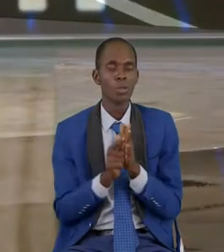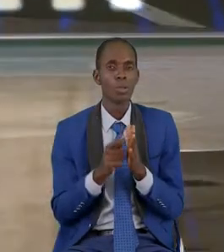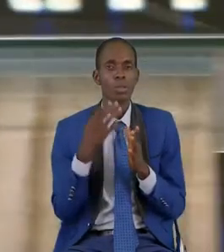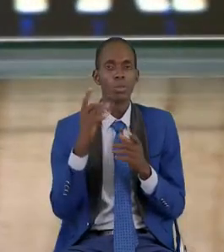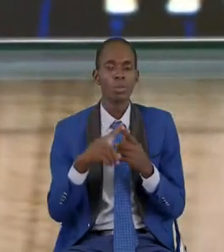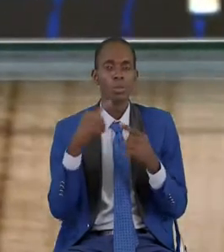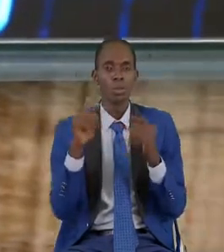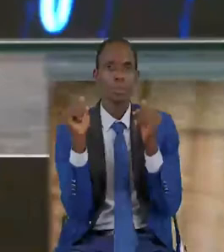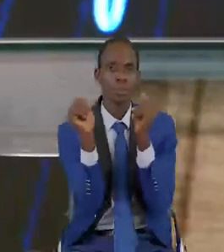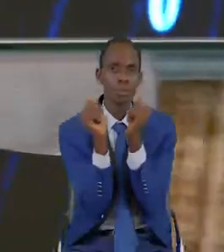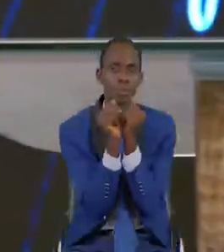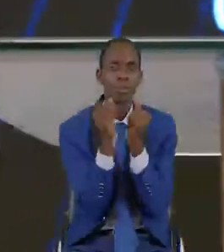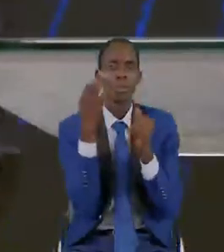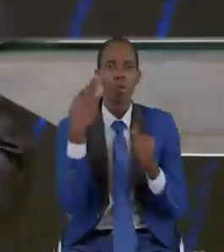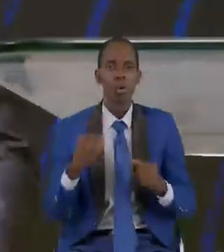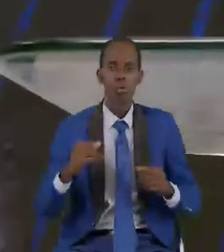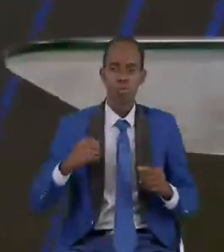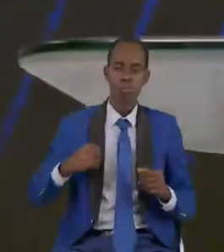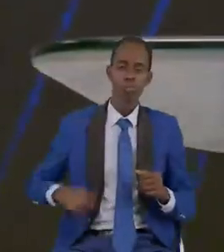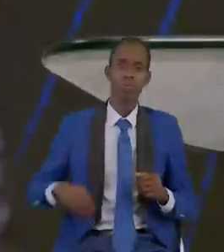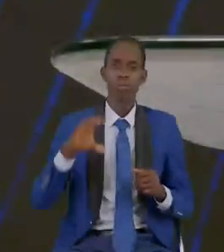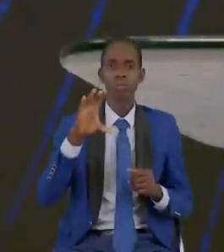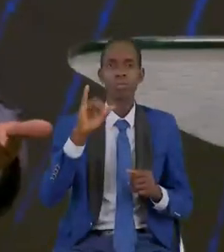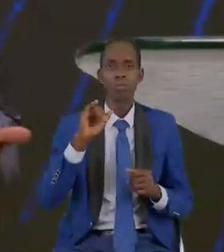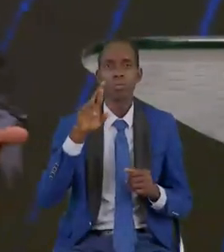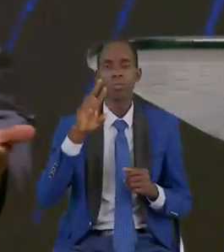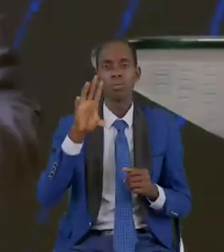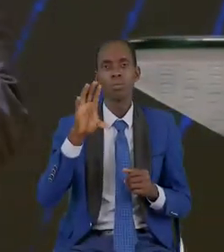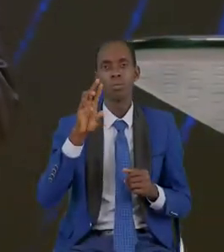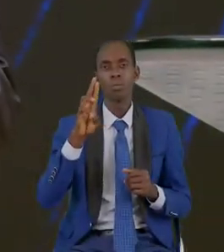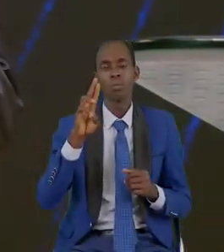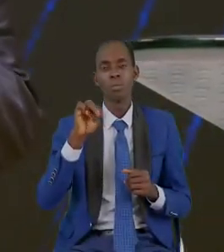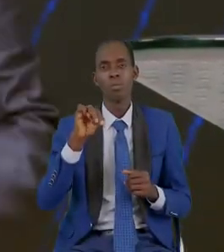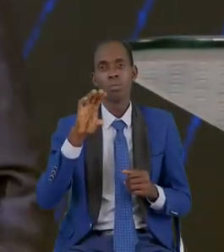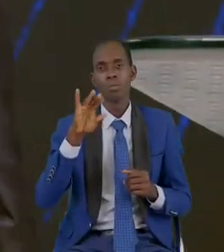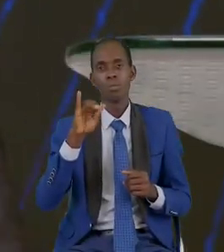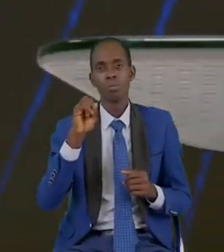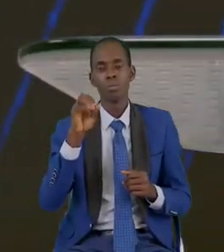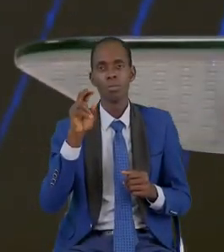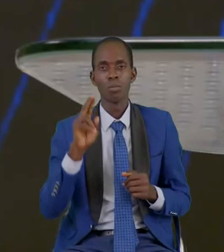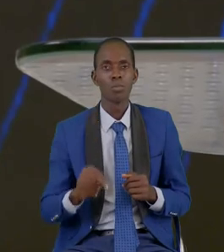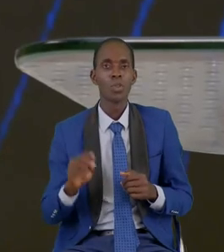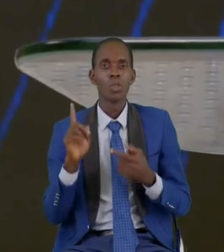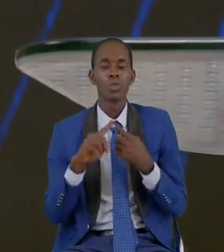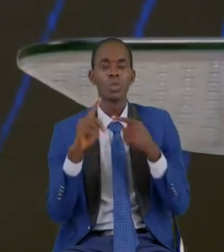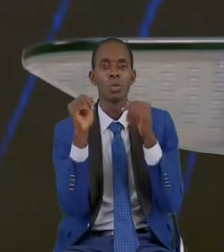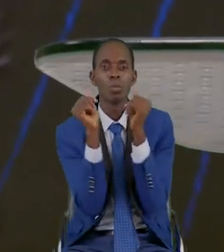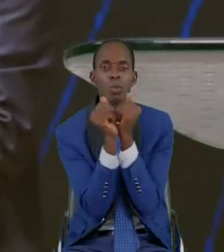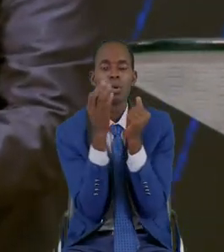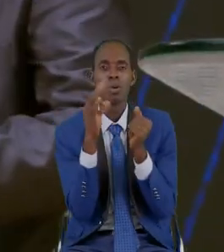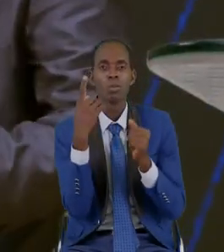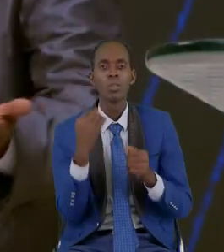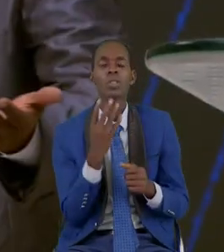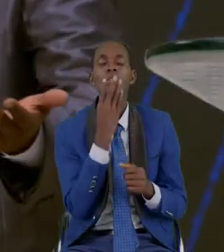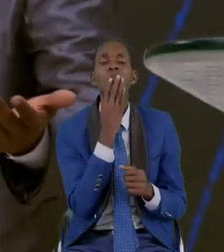the bondage of their ceremonial law, and to the bondage of the Jewish religion. He said